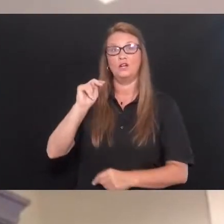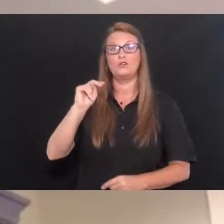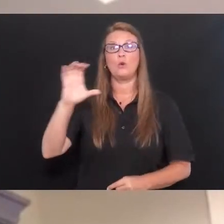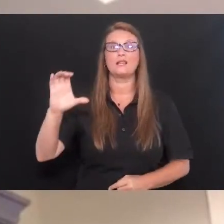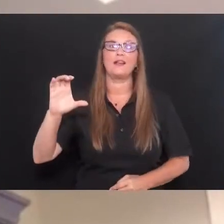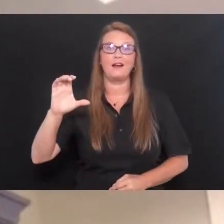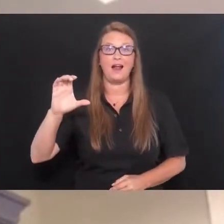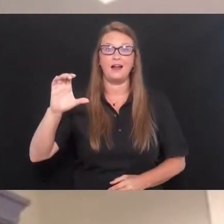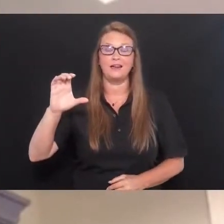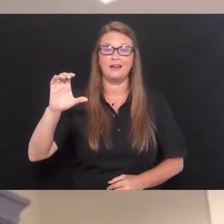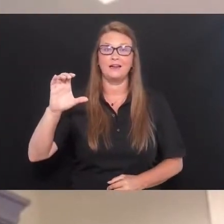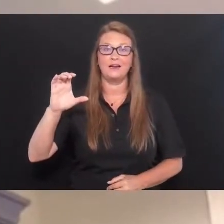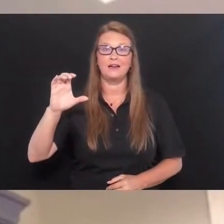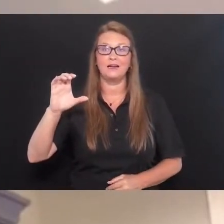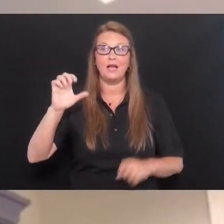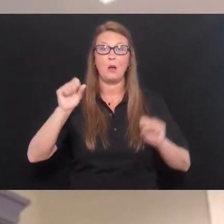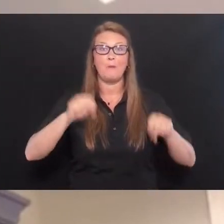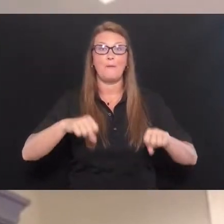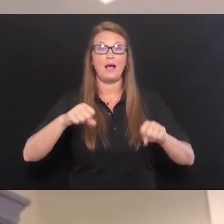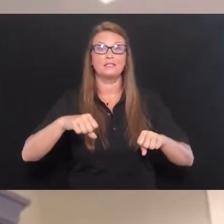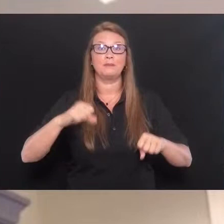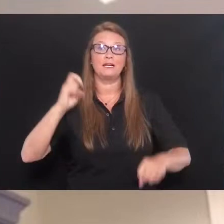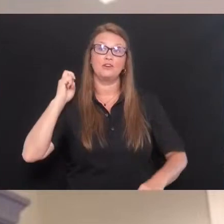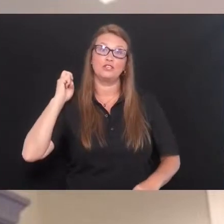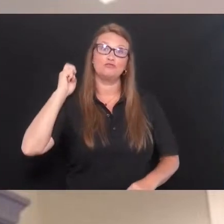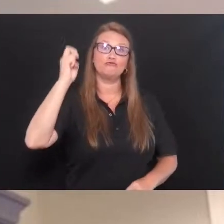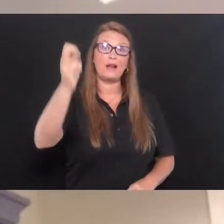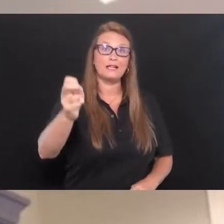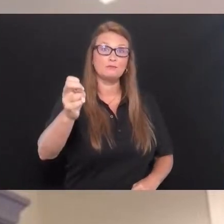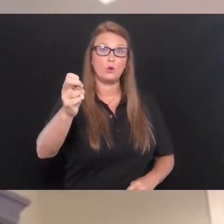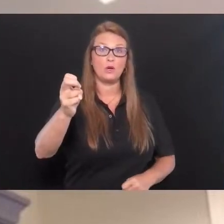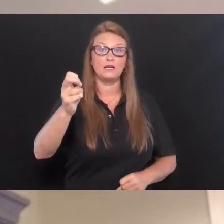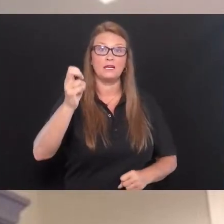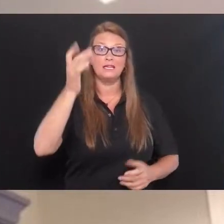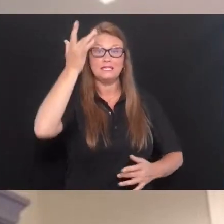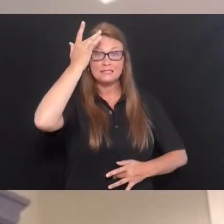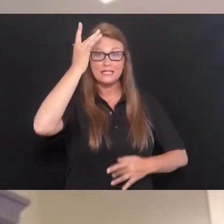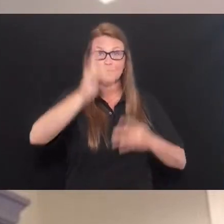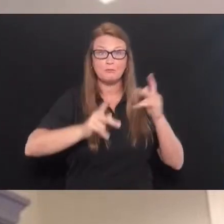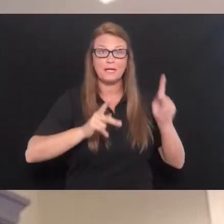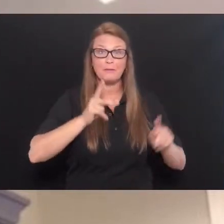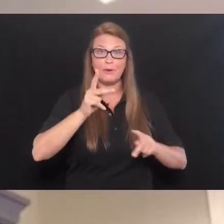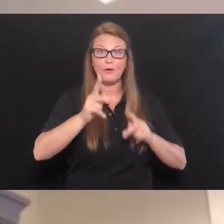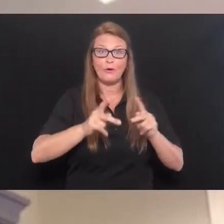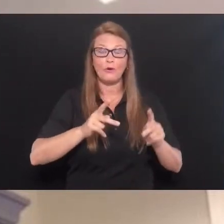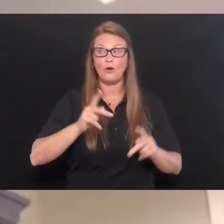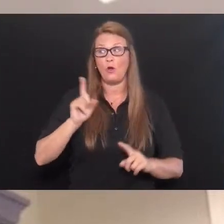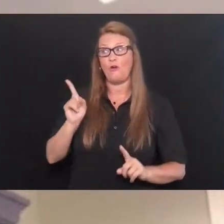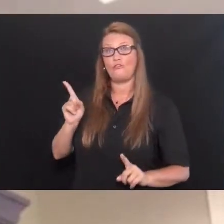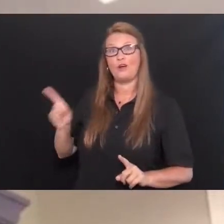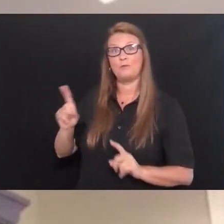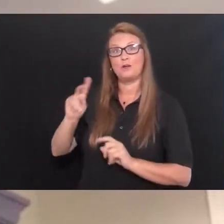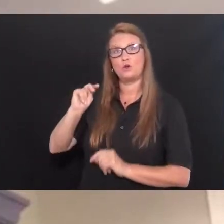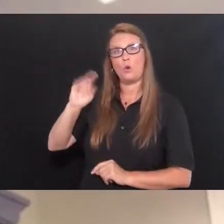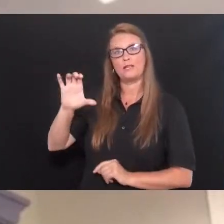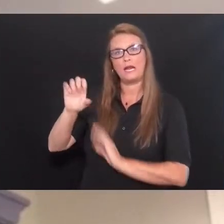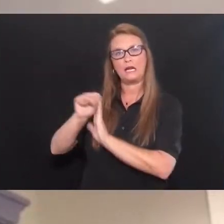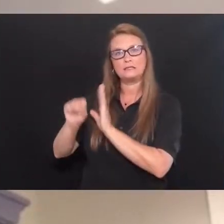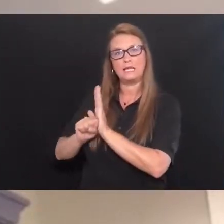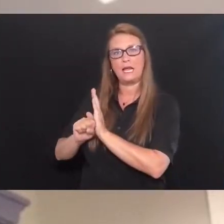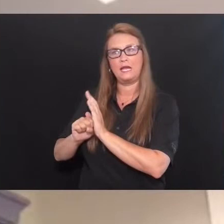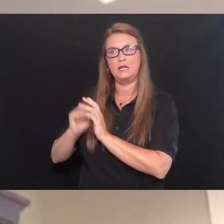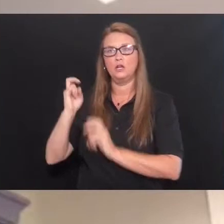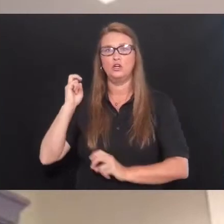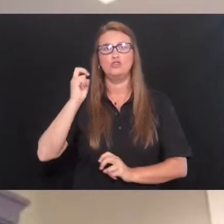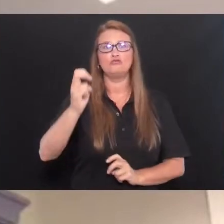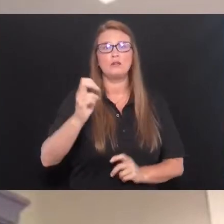Carolina about the possibility of transporting critically ill patients from that state to West Virginia because